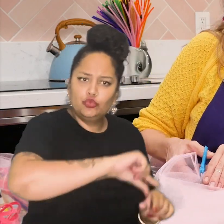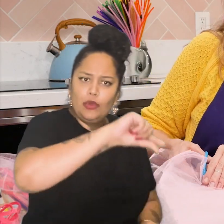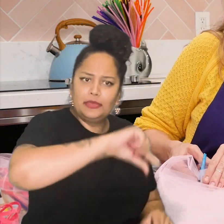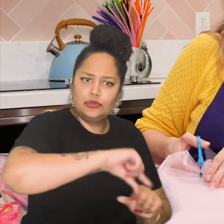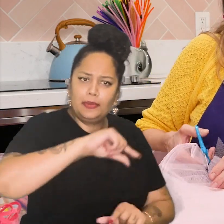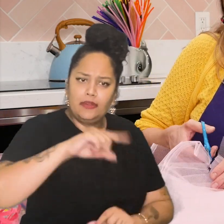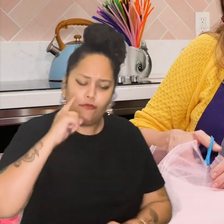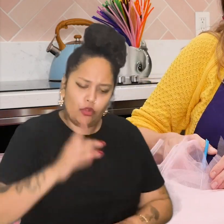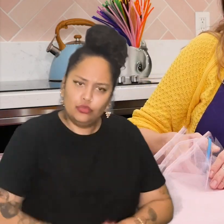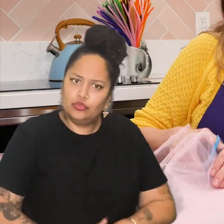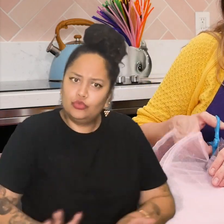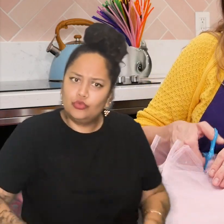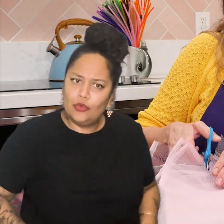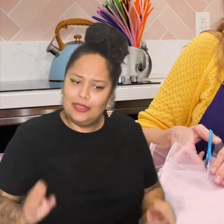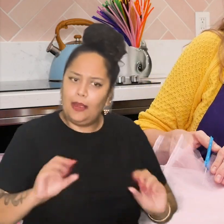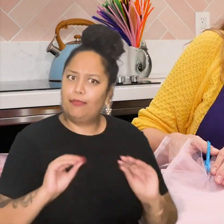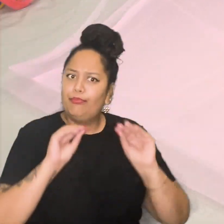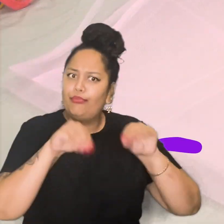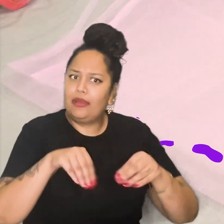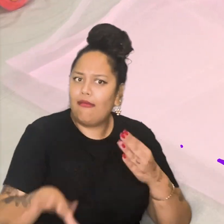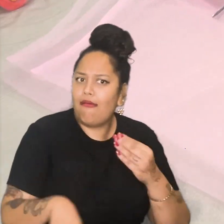that we can put on just like the way I did.